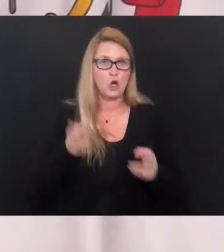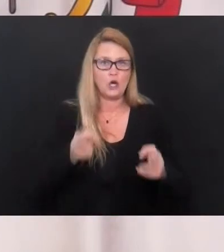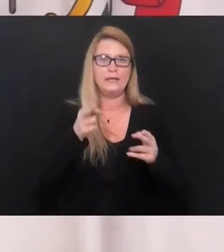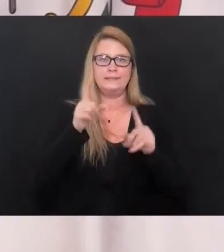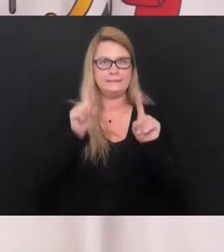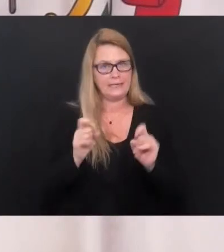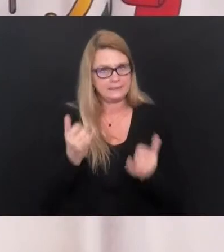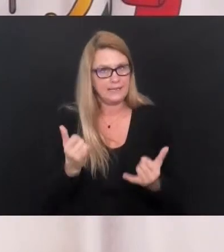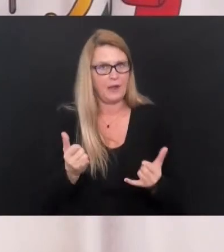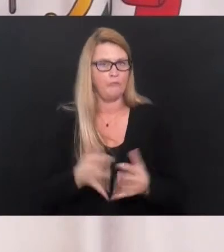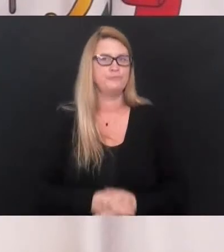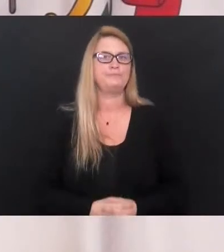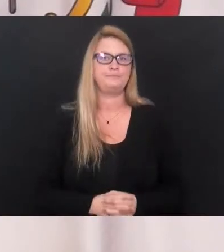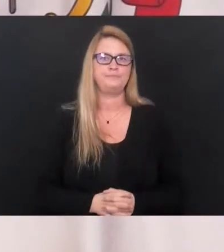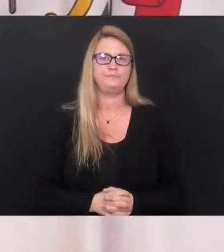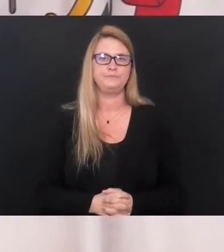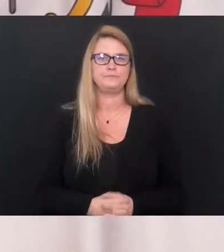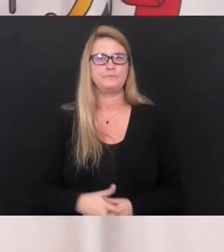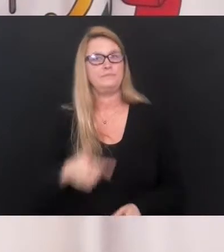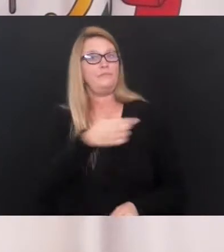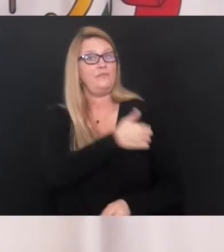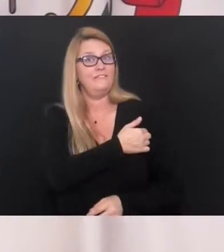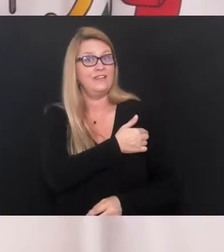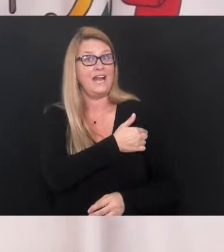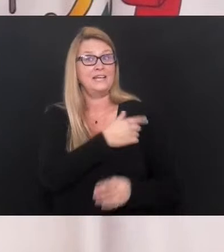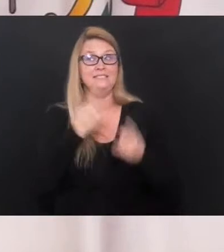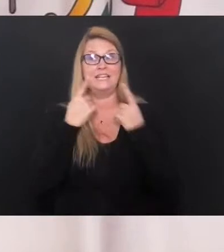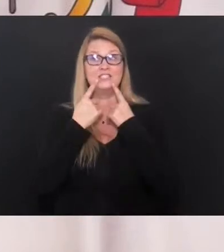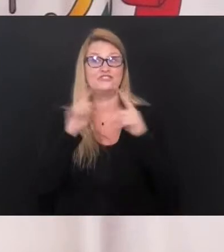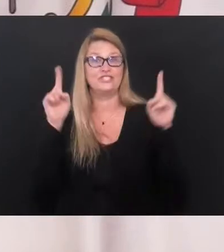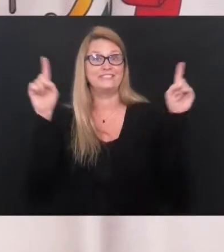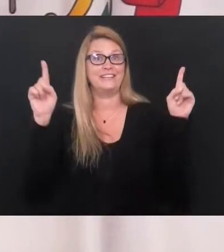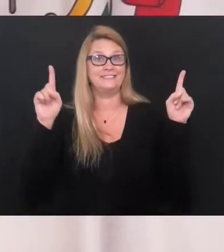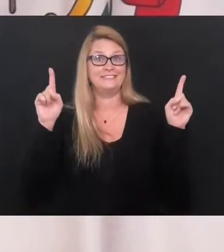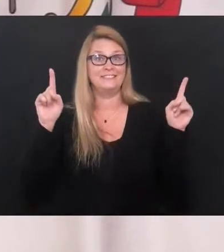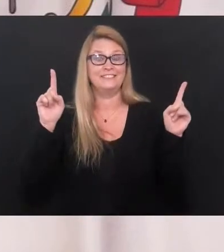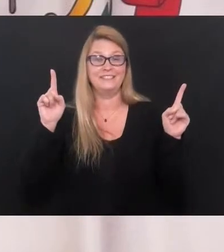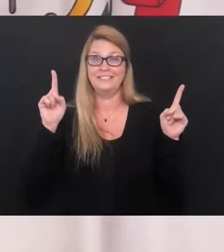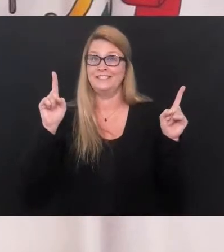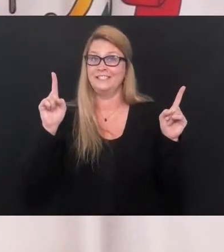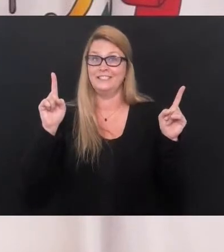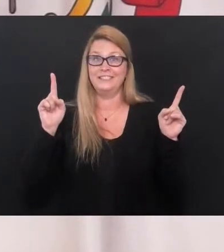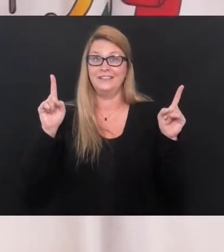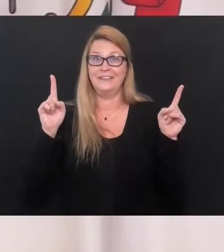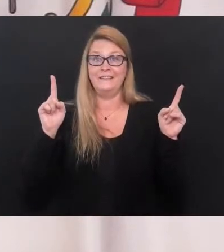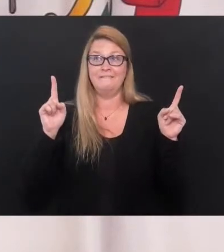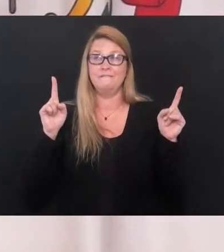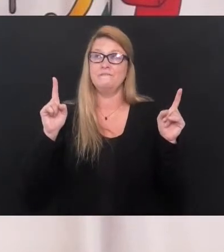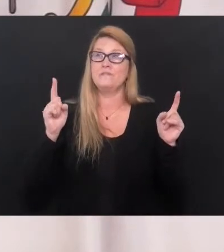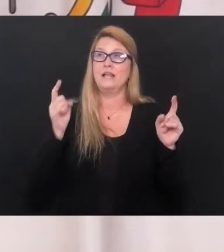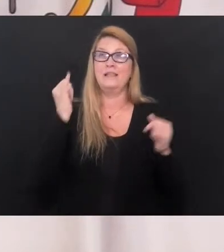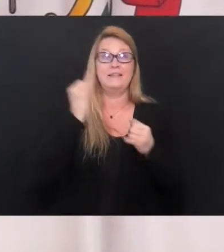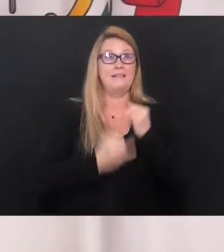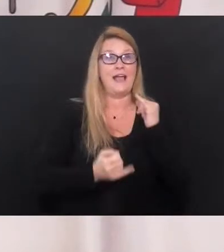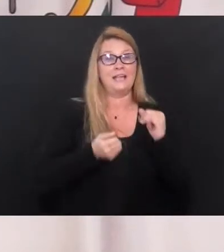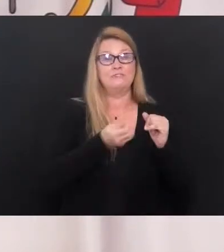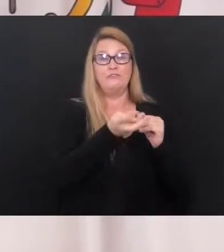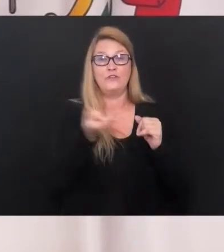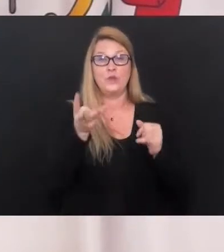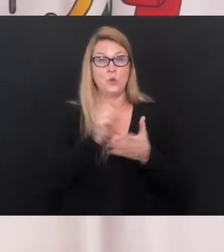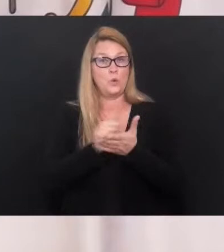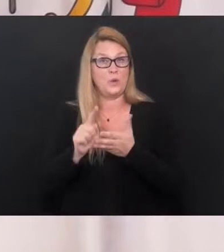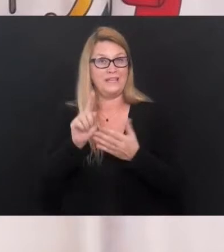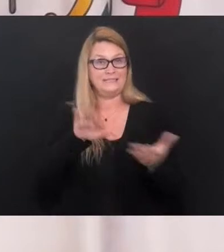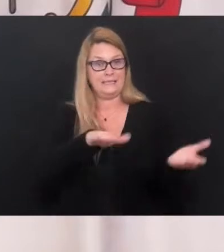trouble. Our vaccination success is, through the last several weeks, our deaths